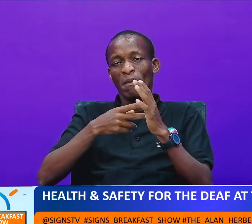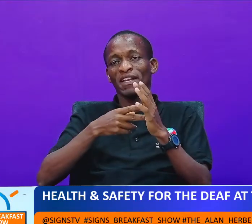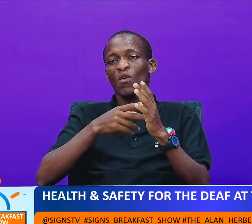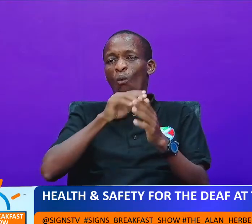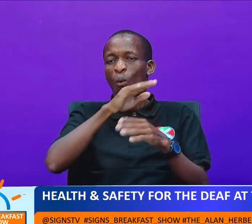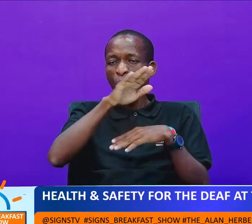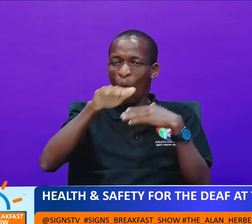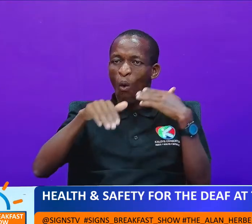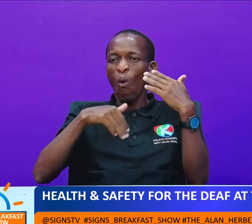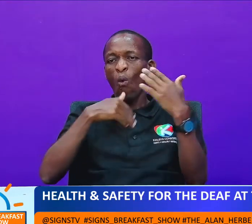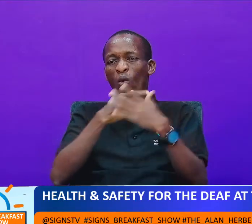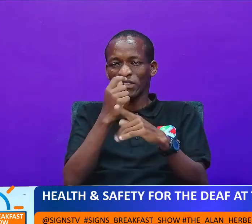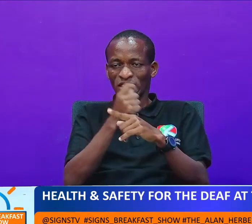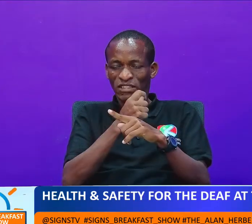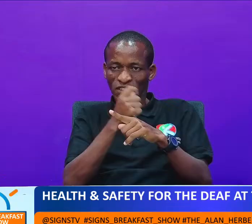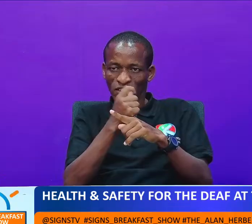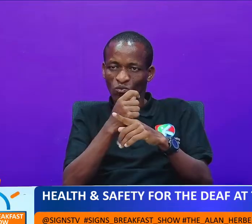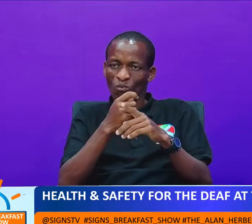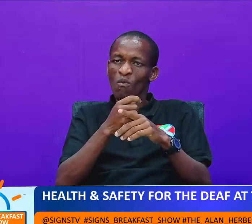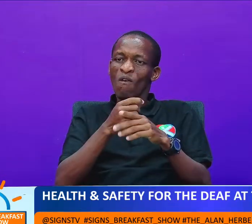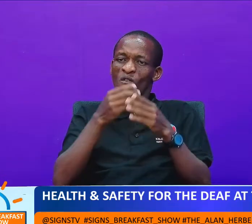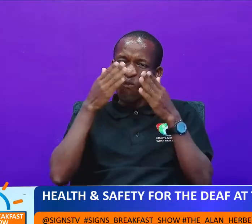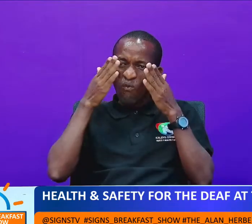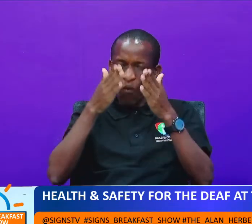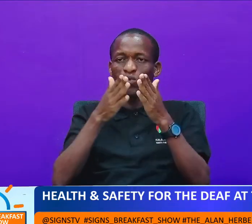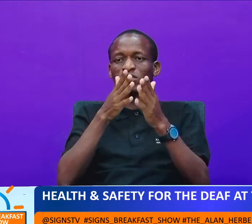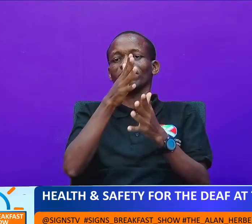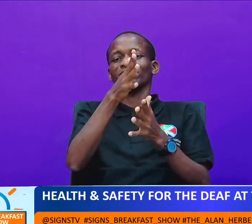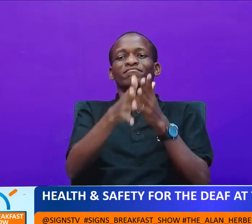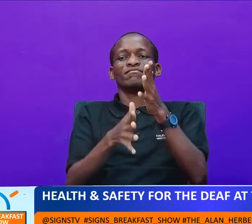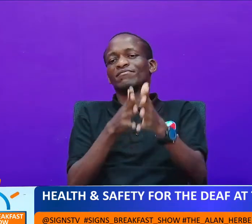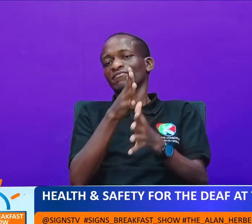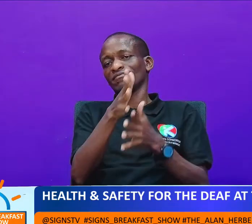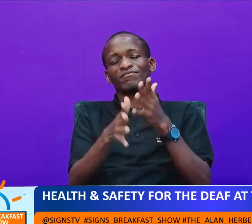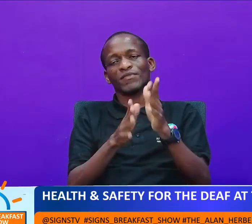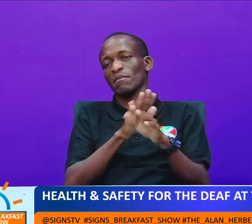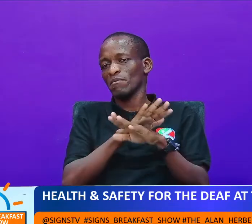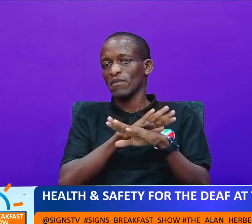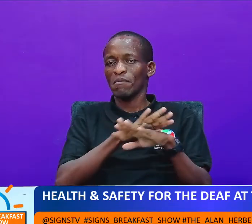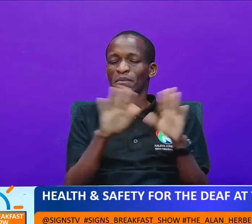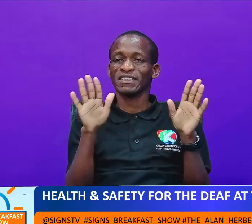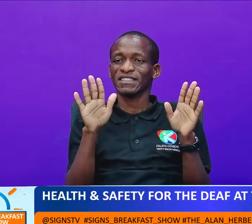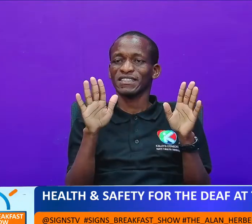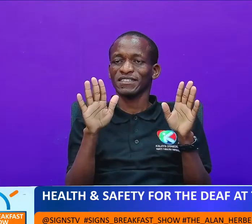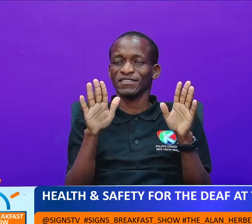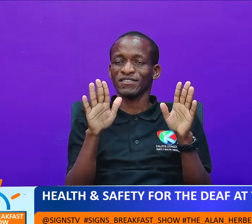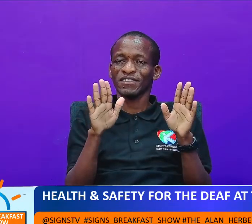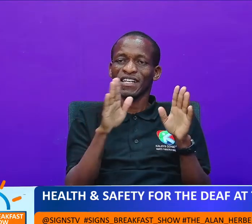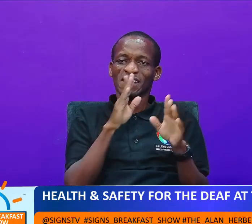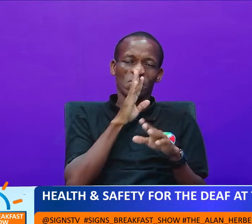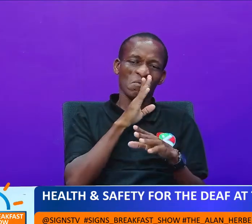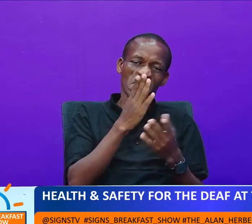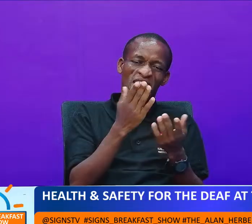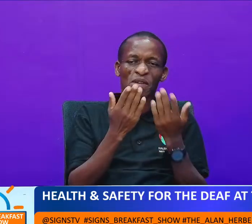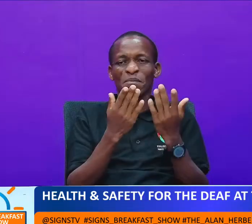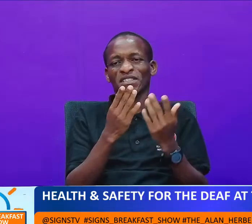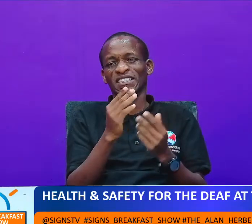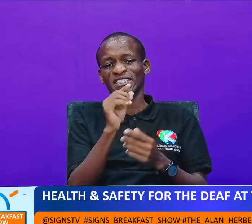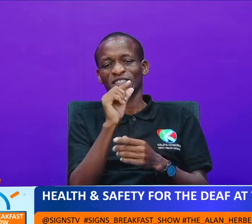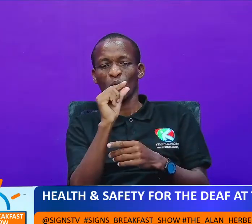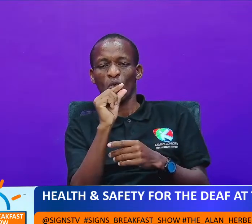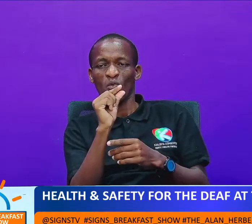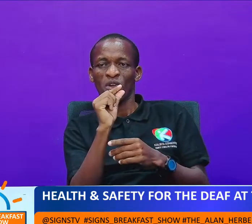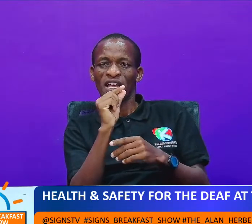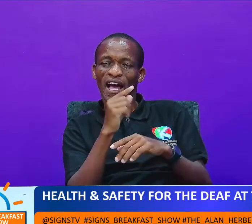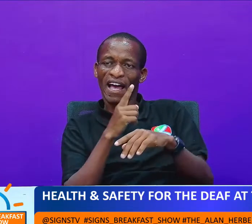trainers who are also sign language interpreters. Because we understand for you to communicate using to the deaf, you have to use